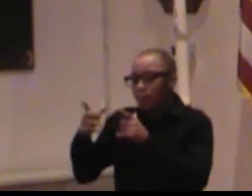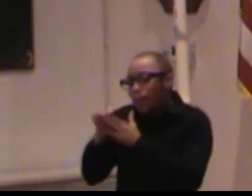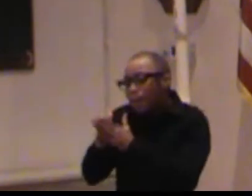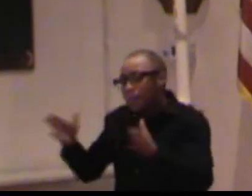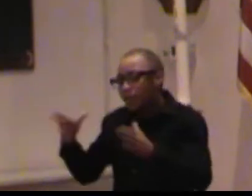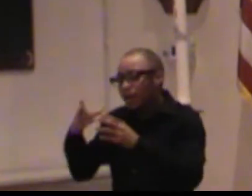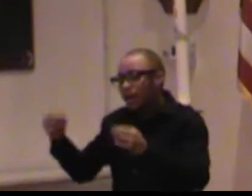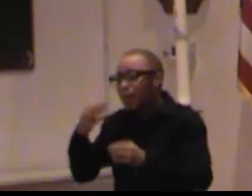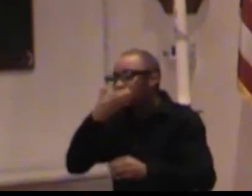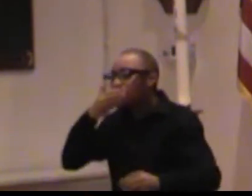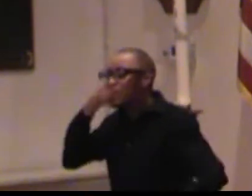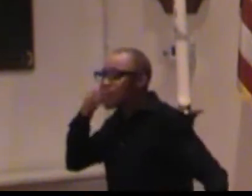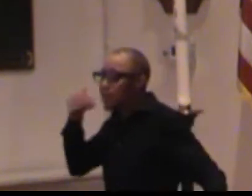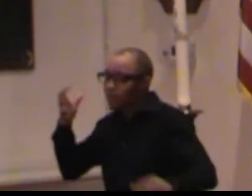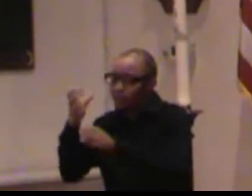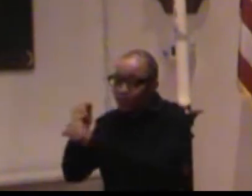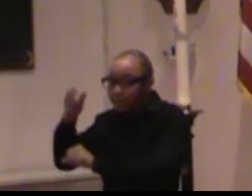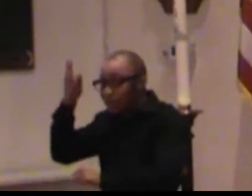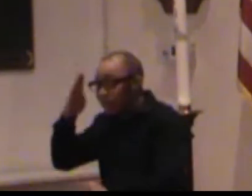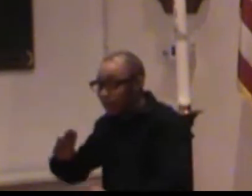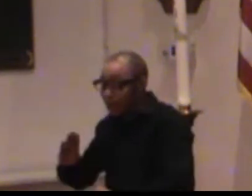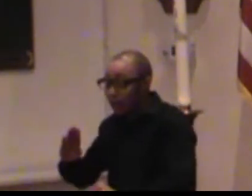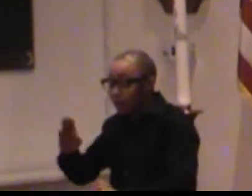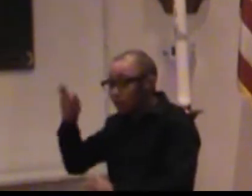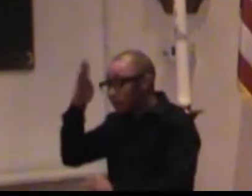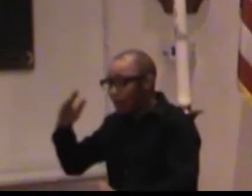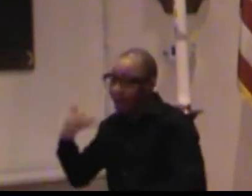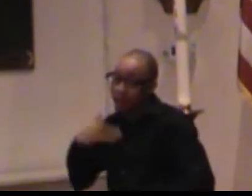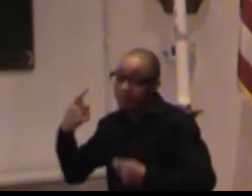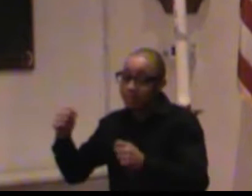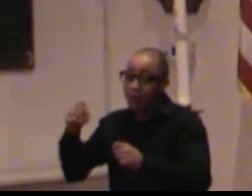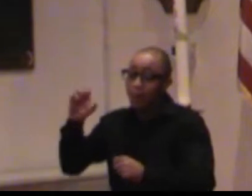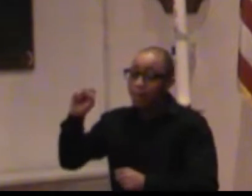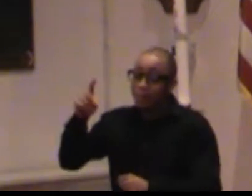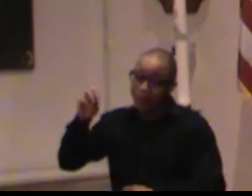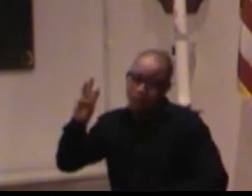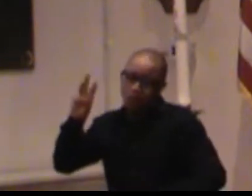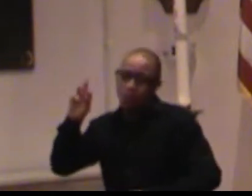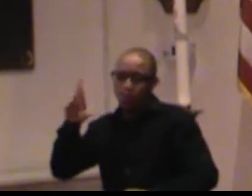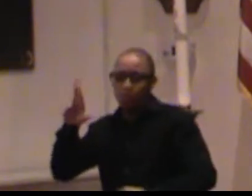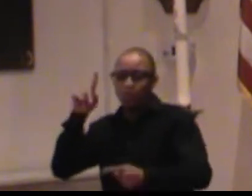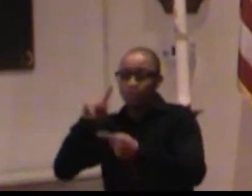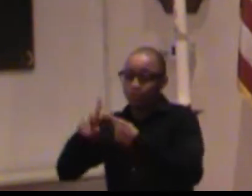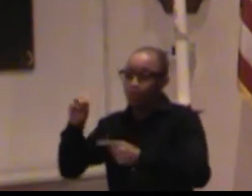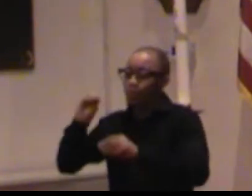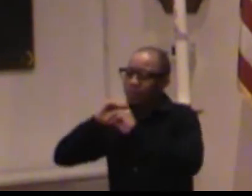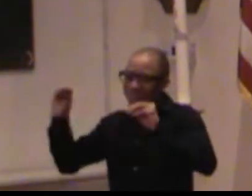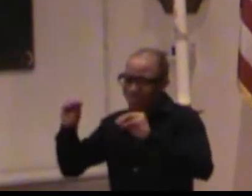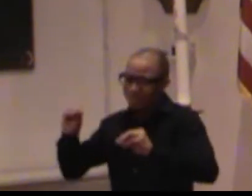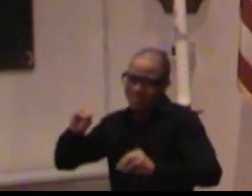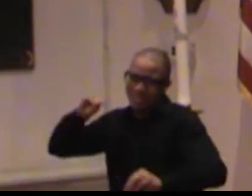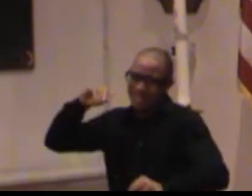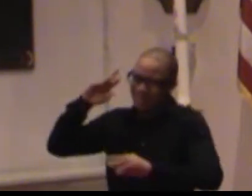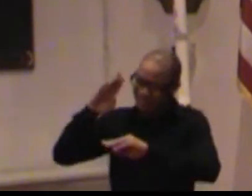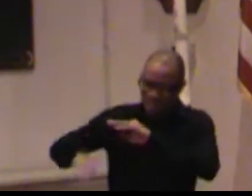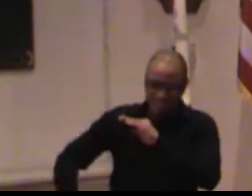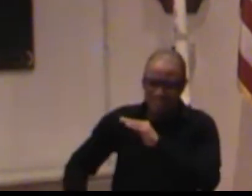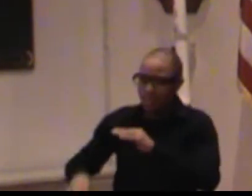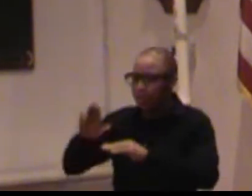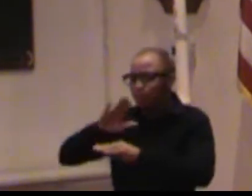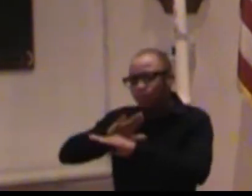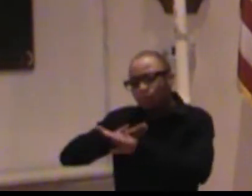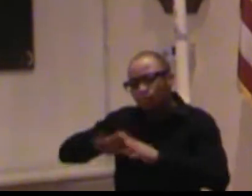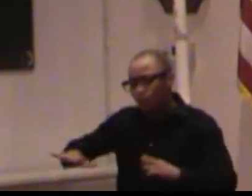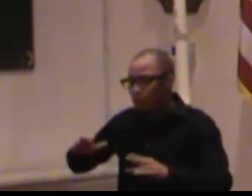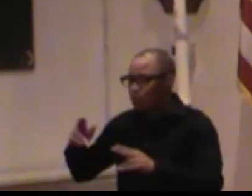and better. We are trusting God for what God has the power to do and nothing less. Don't shortchange